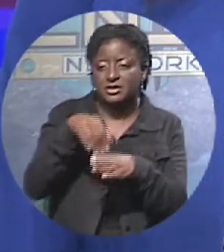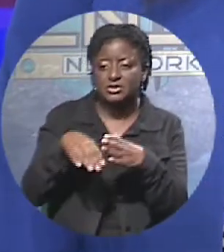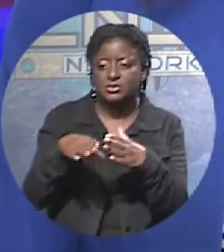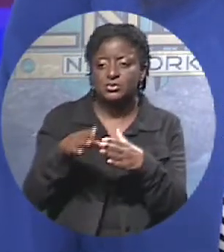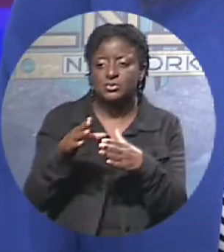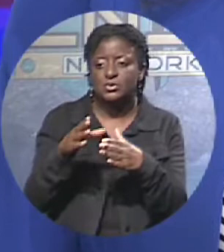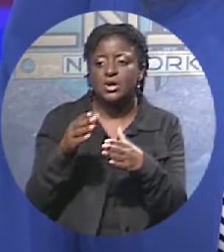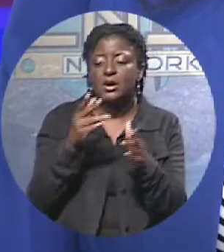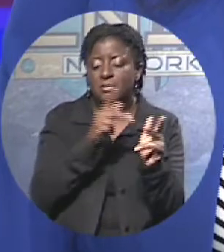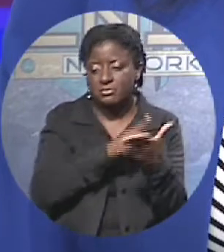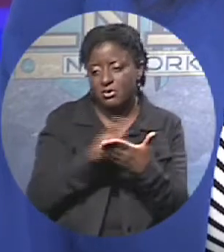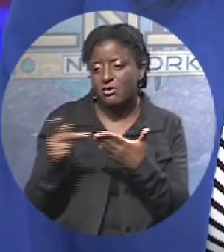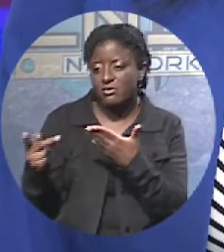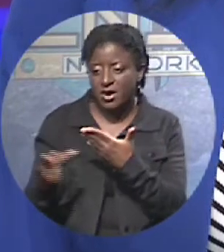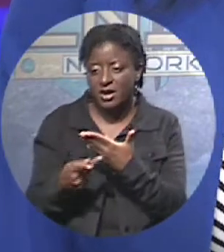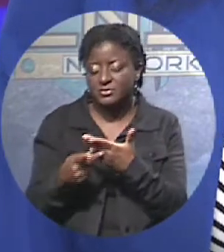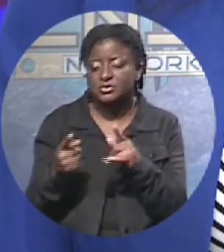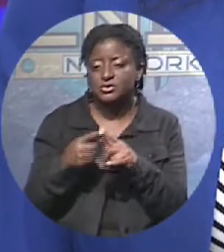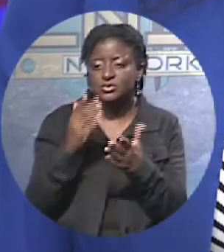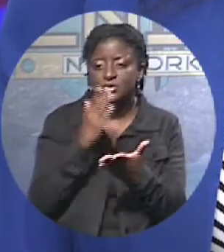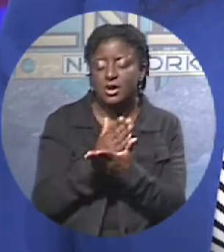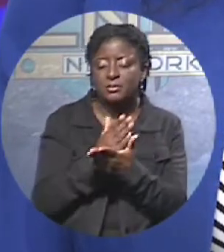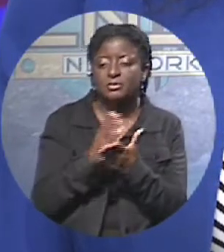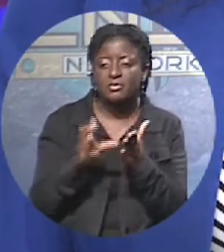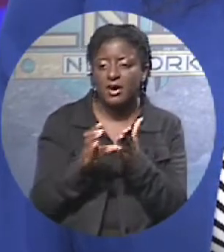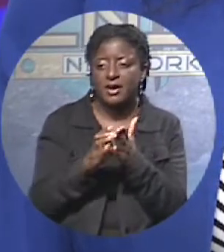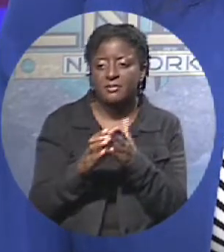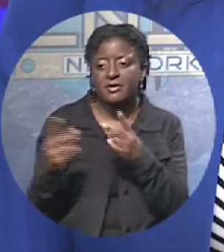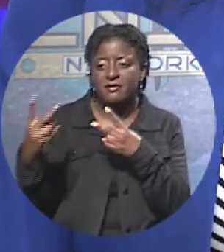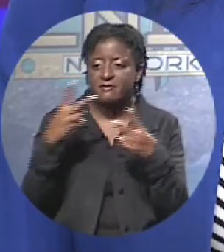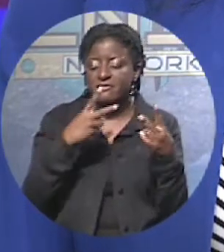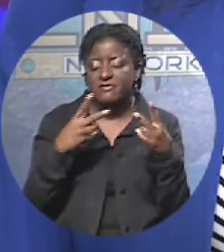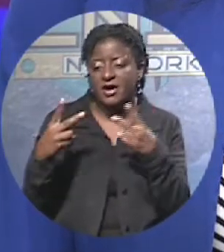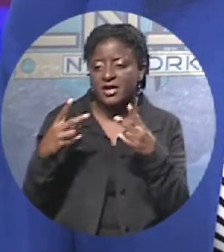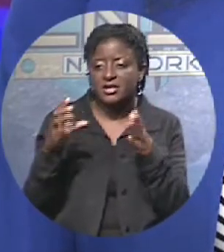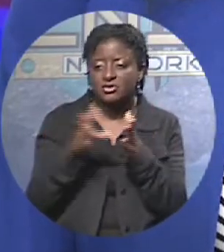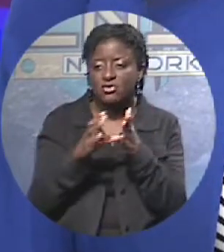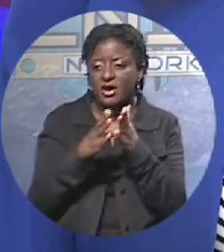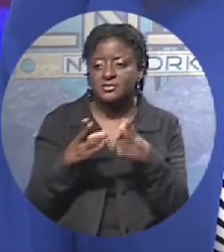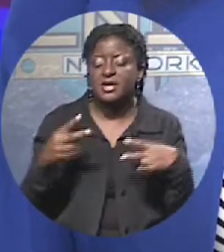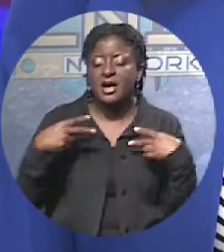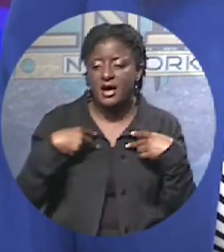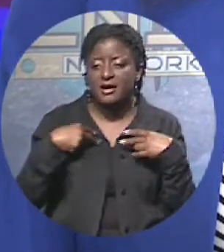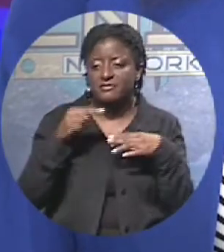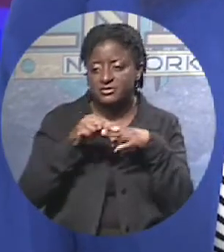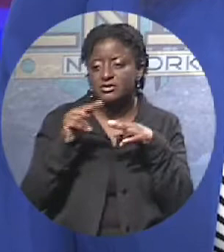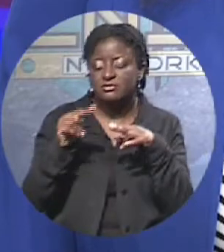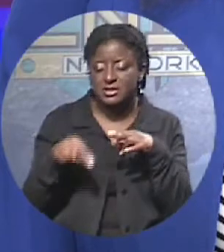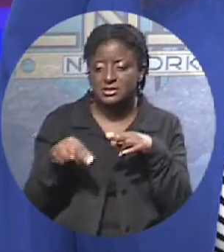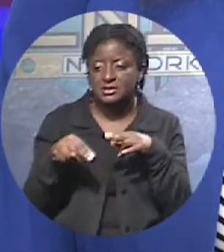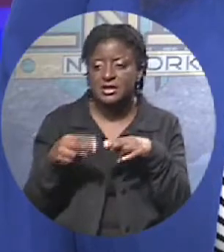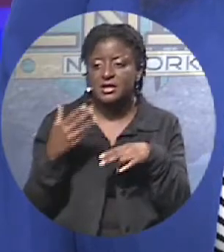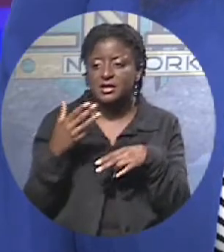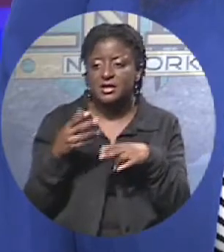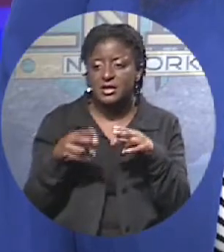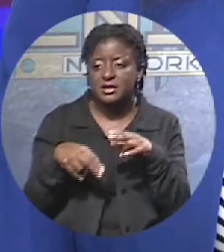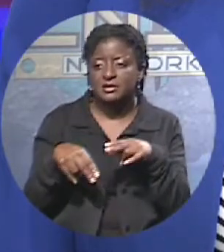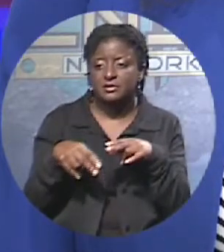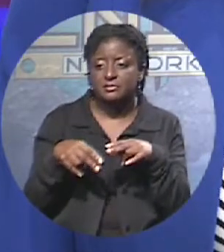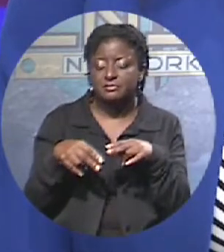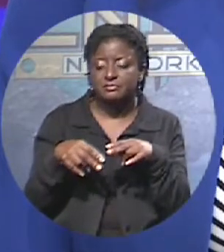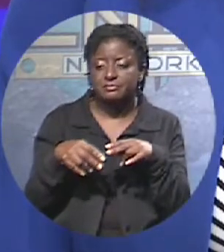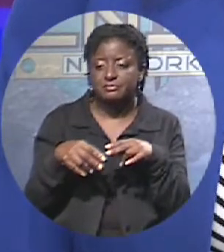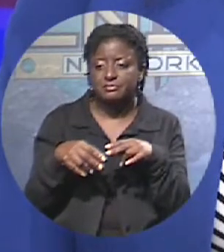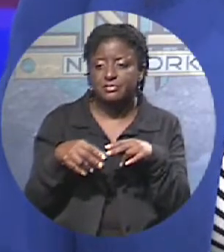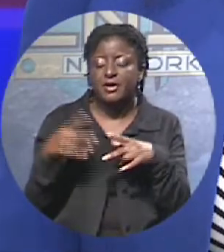impact. He says while violent crimes have increased and they're now placing even greater attention on this, there's been a decline in crimes